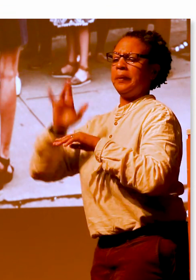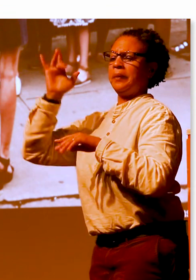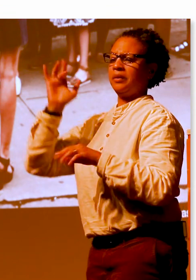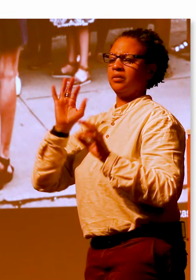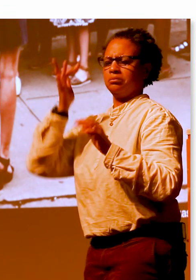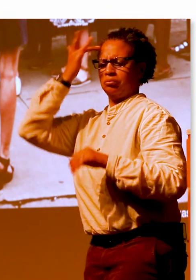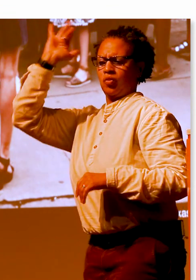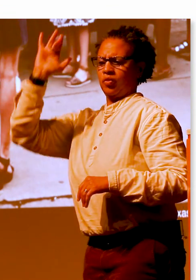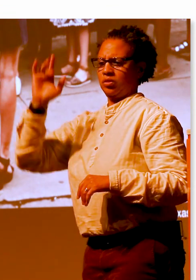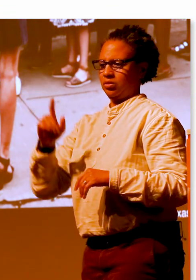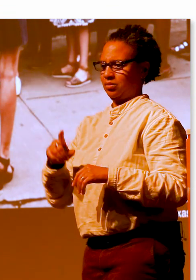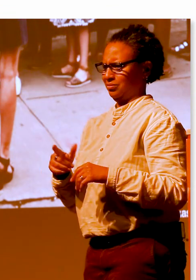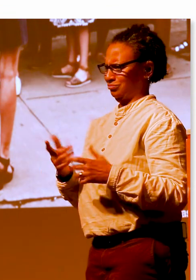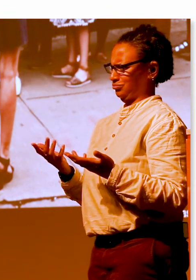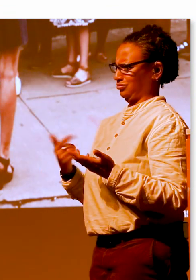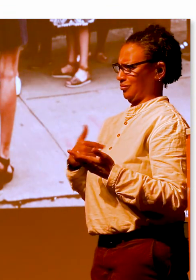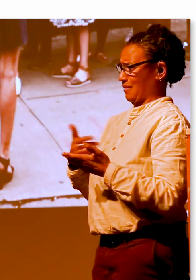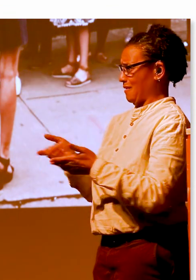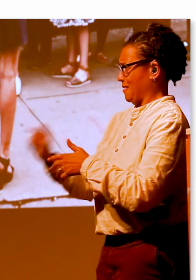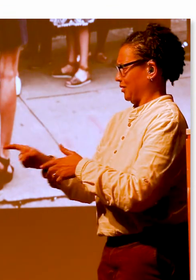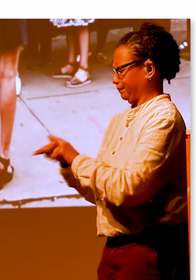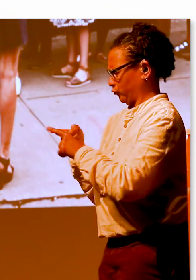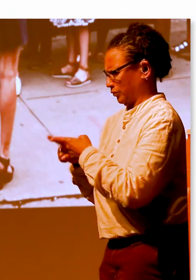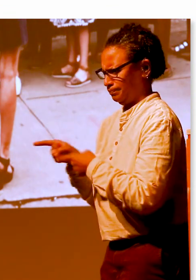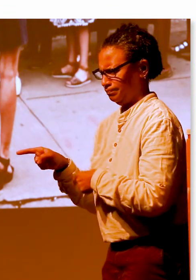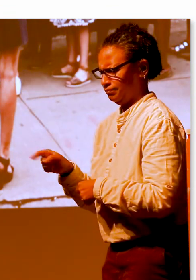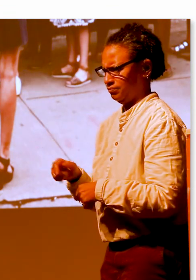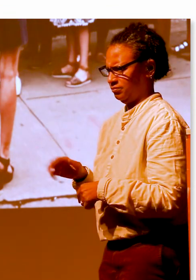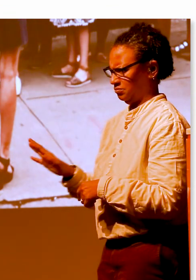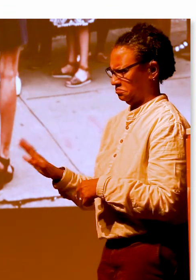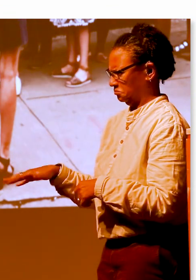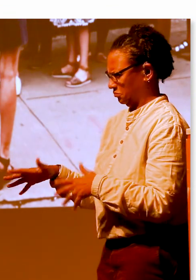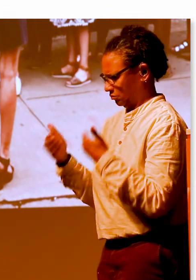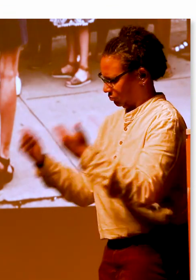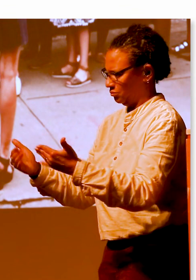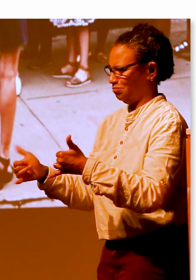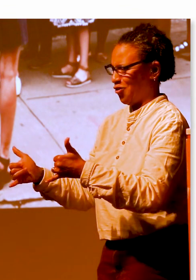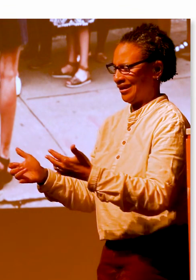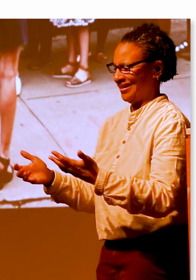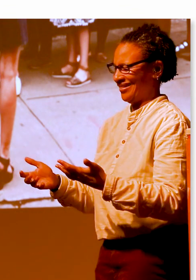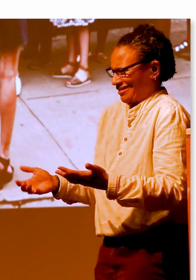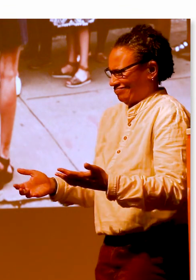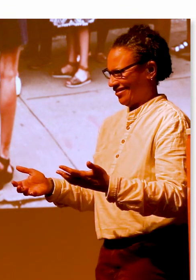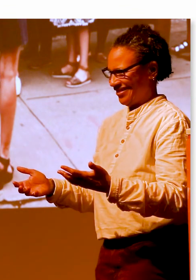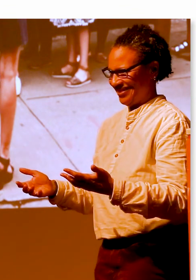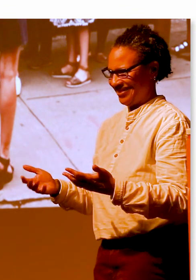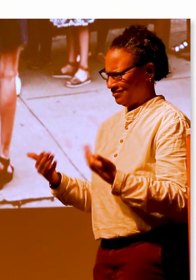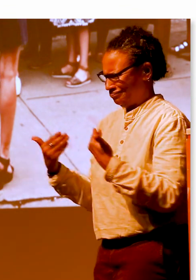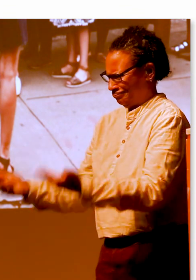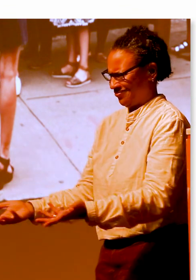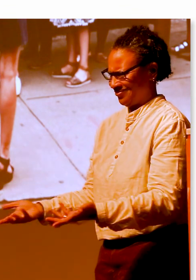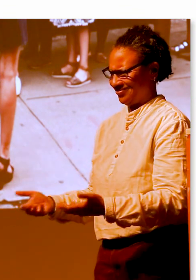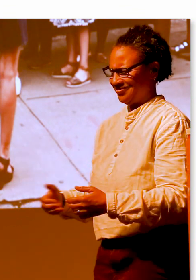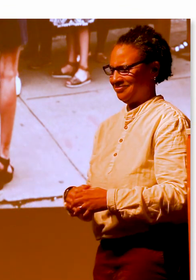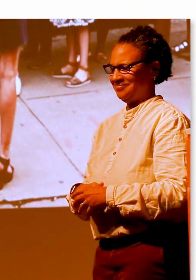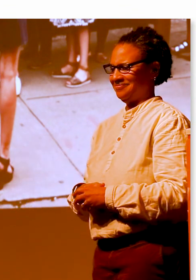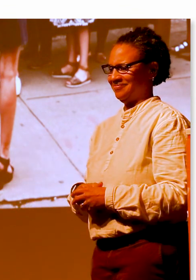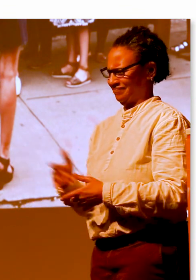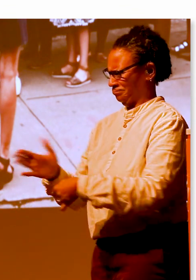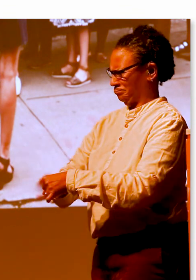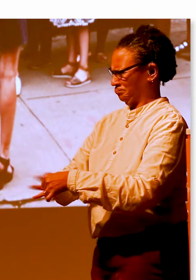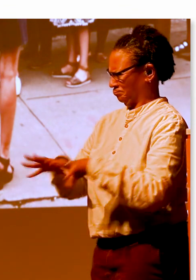like, I'm just gonna have a party. Because sometimes that's enough. And sometimes, it is